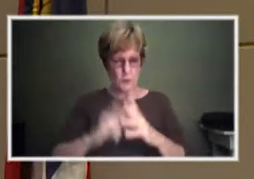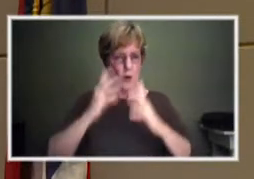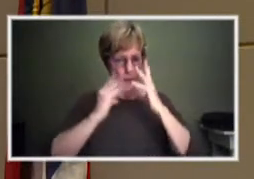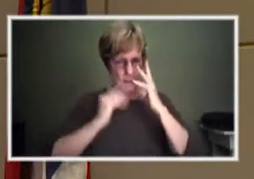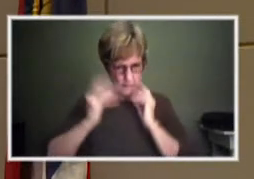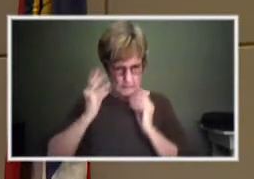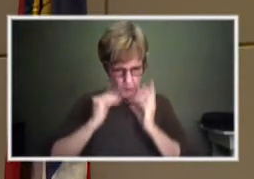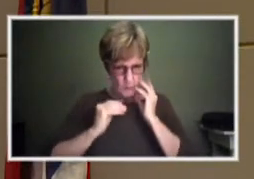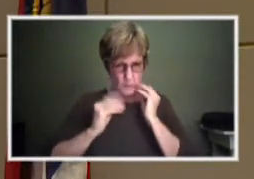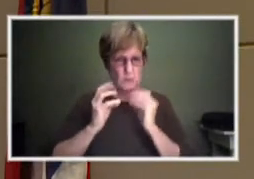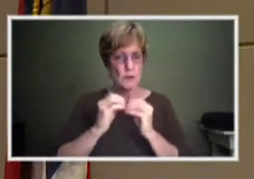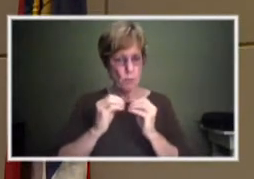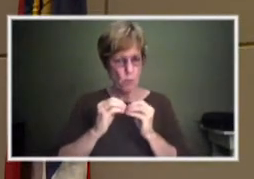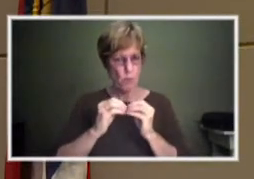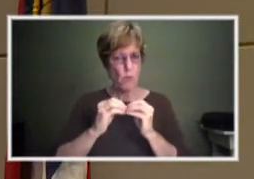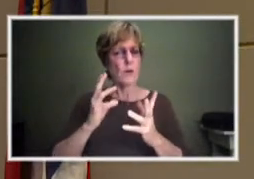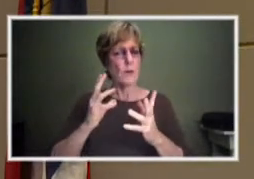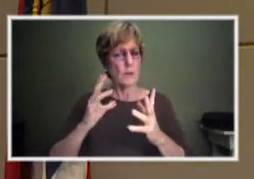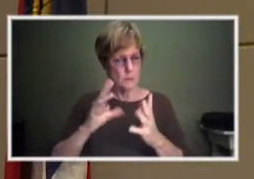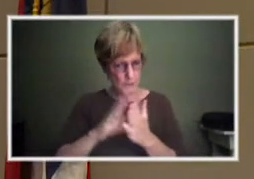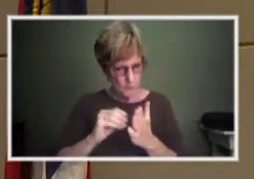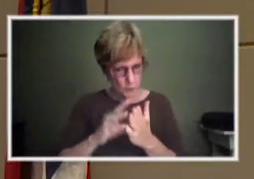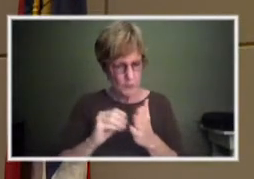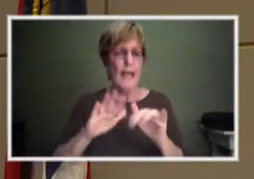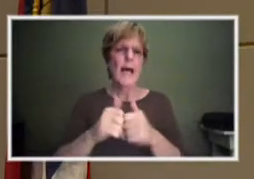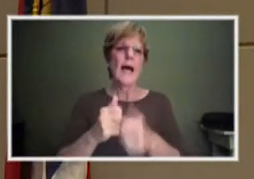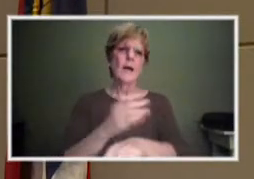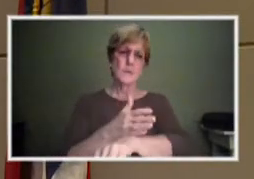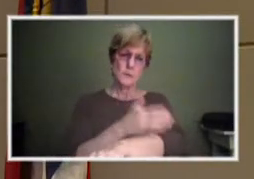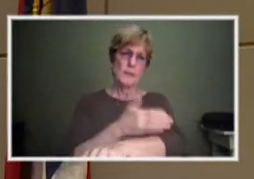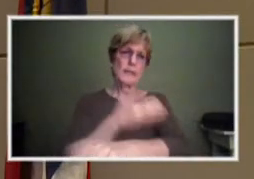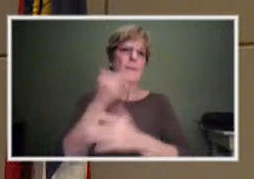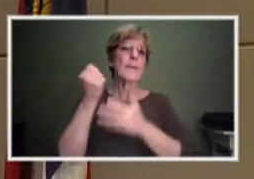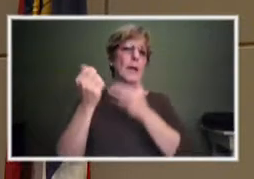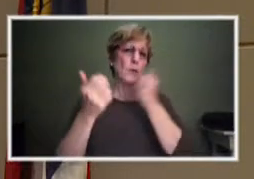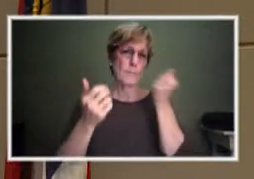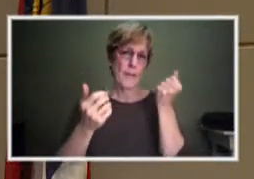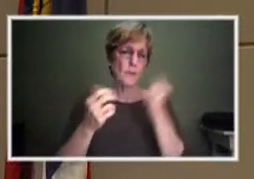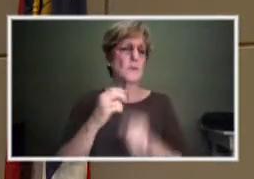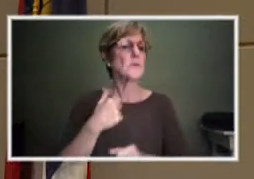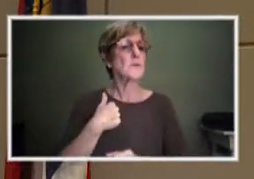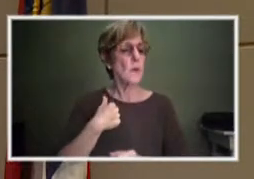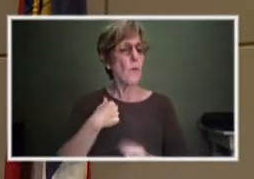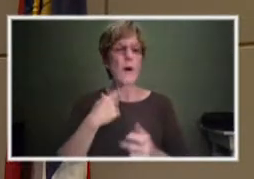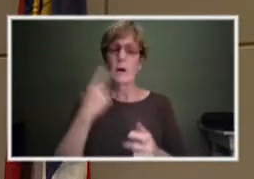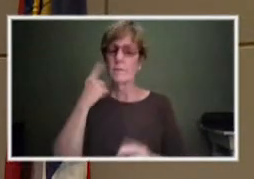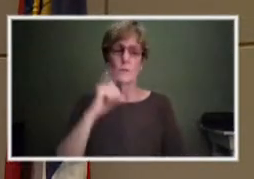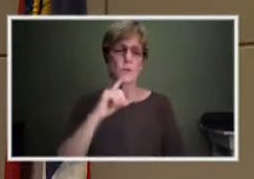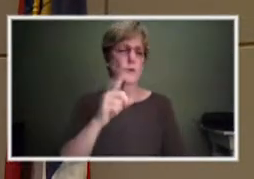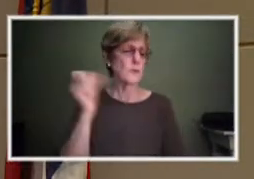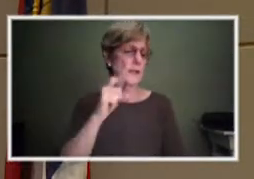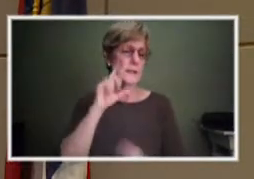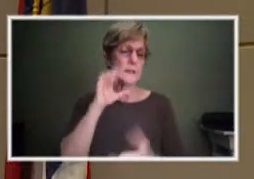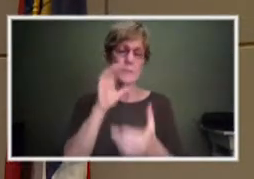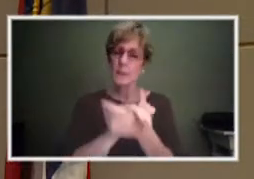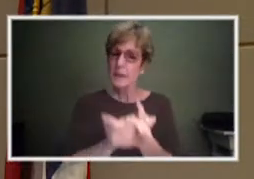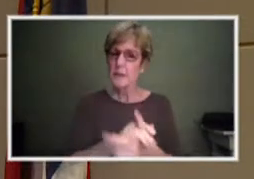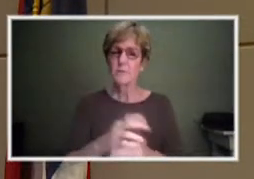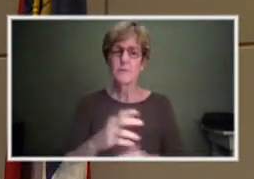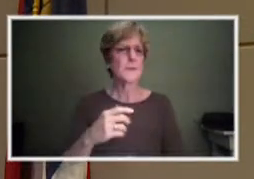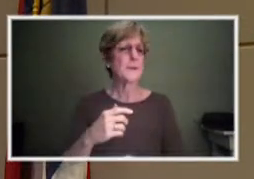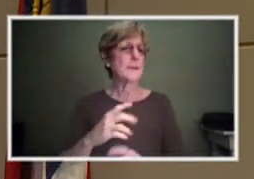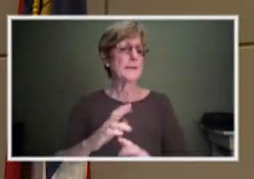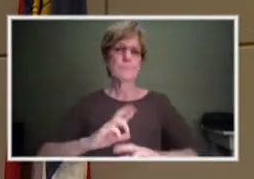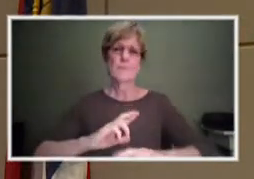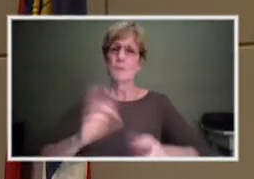that we continue to look at ways that we can be better. And so I definitely am a believer and have an appetite for